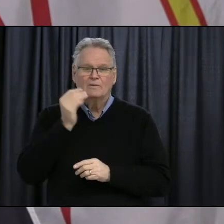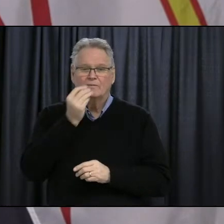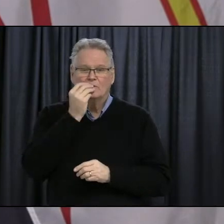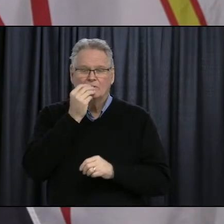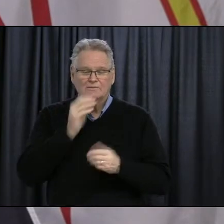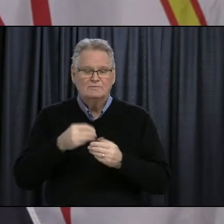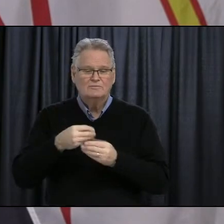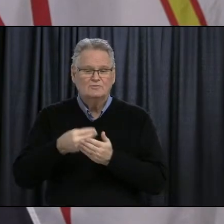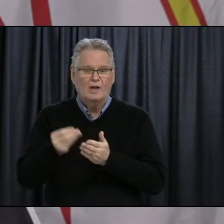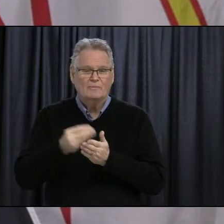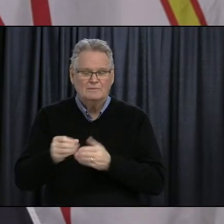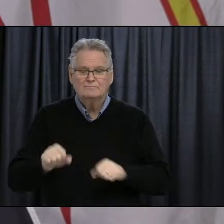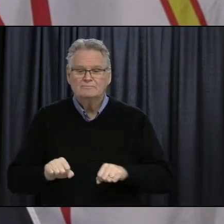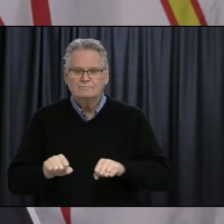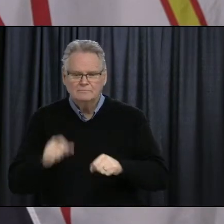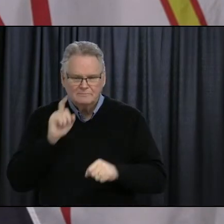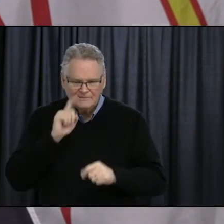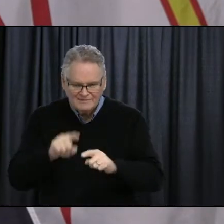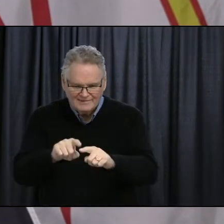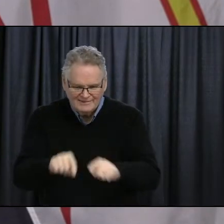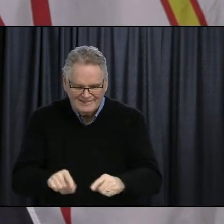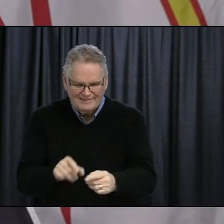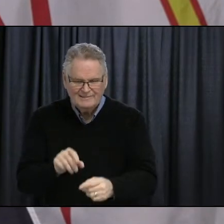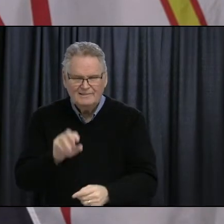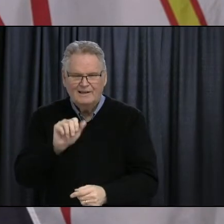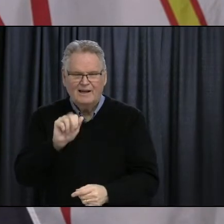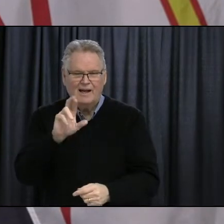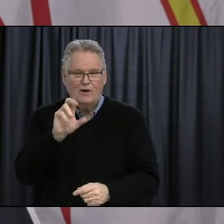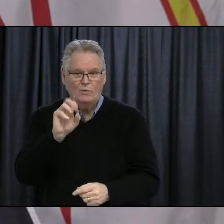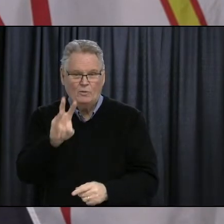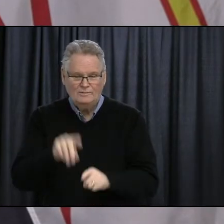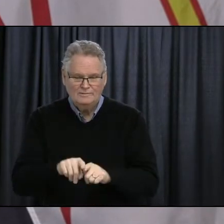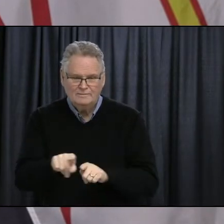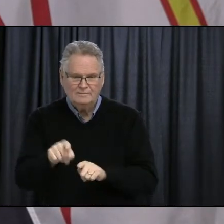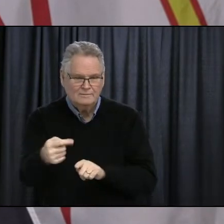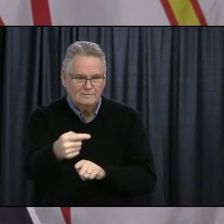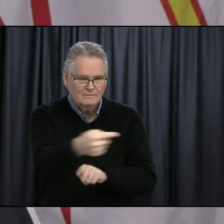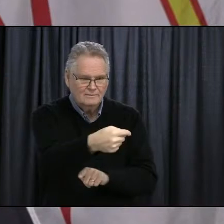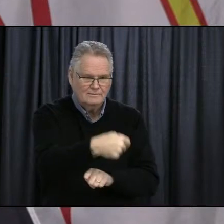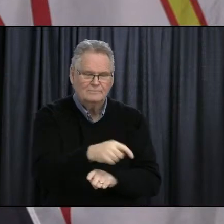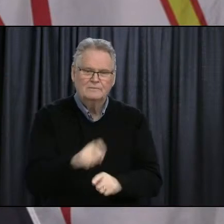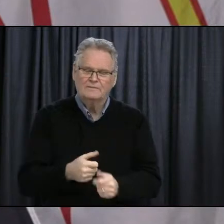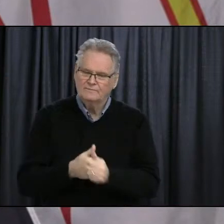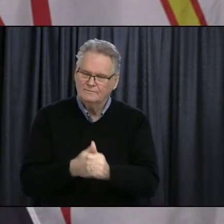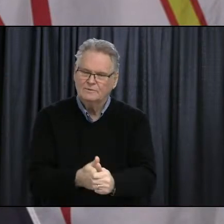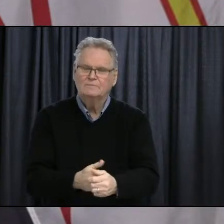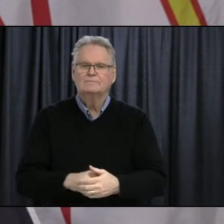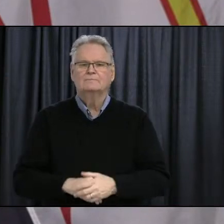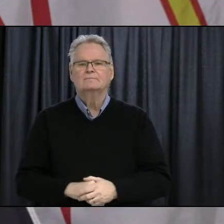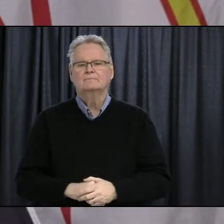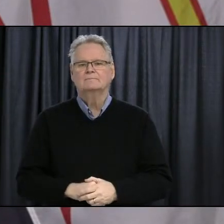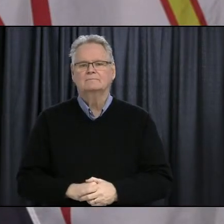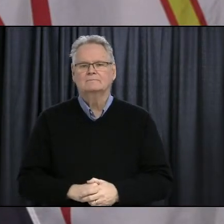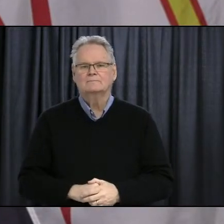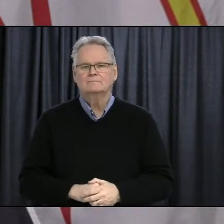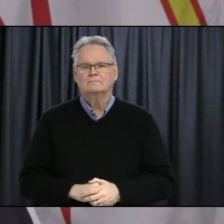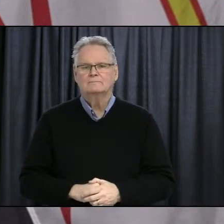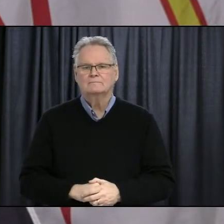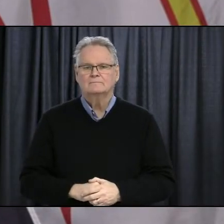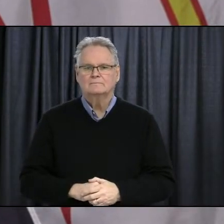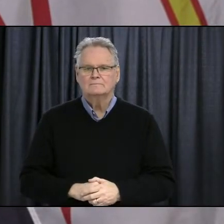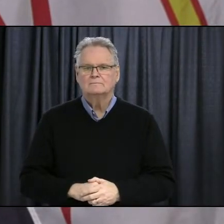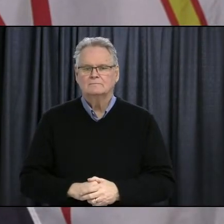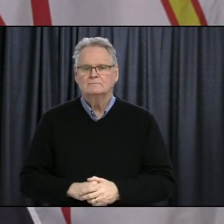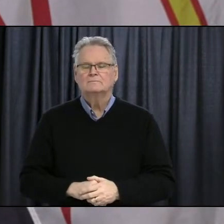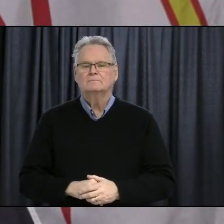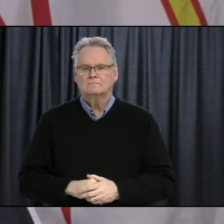through contact tracing or travel. But it must be limited to those in your household. If you are outdoors, you must still